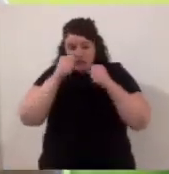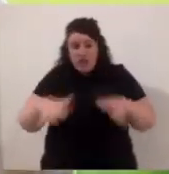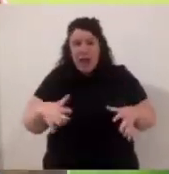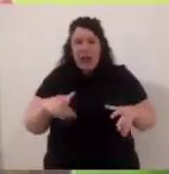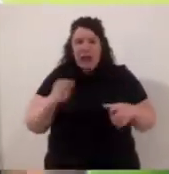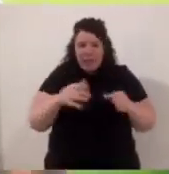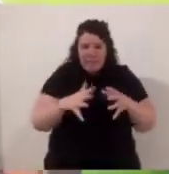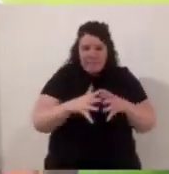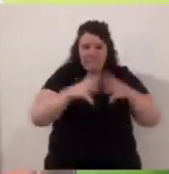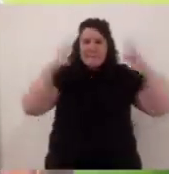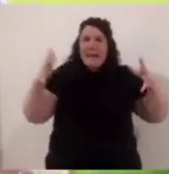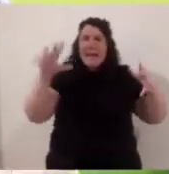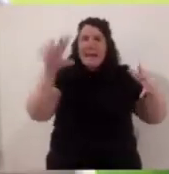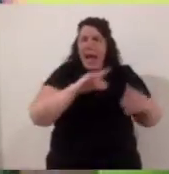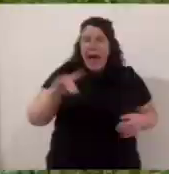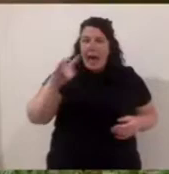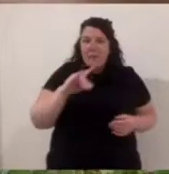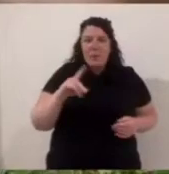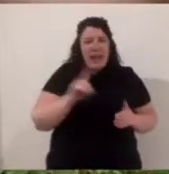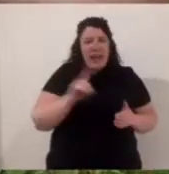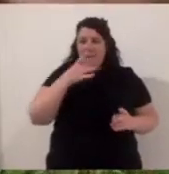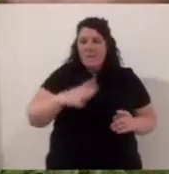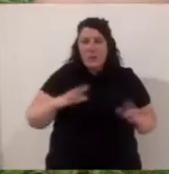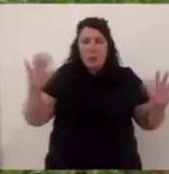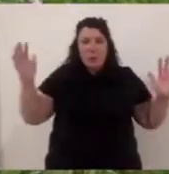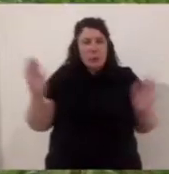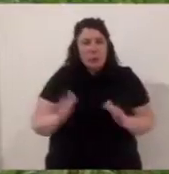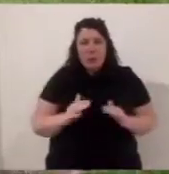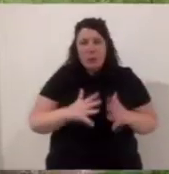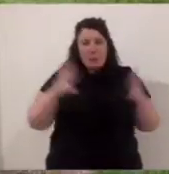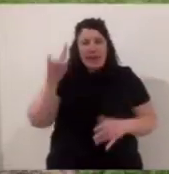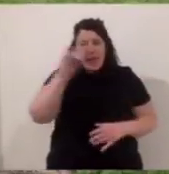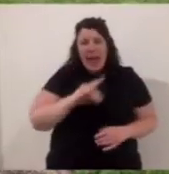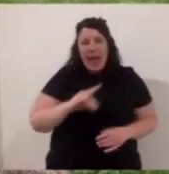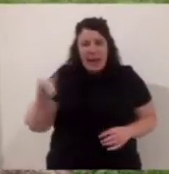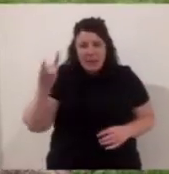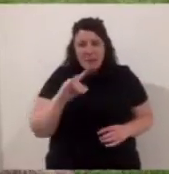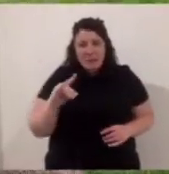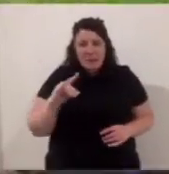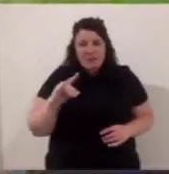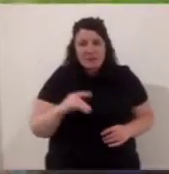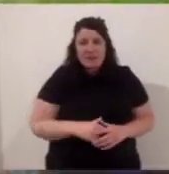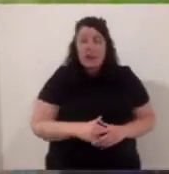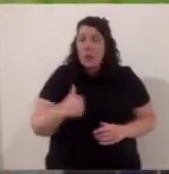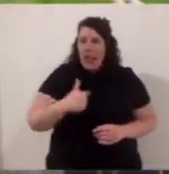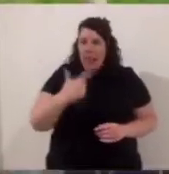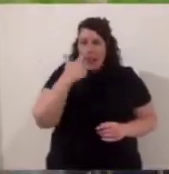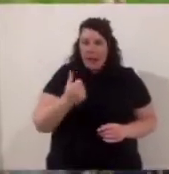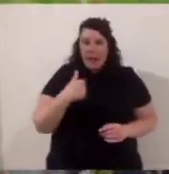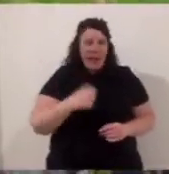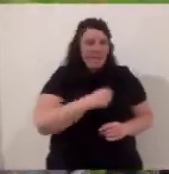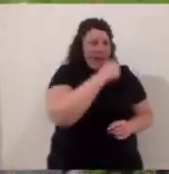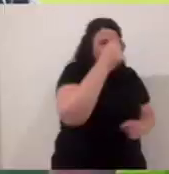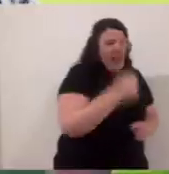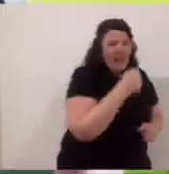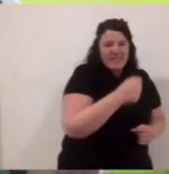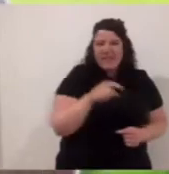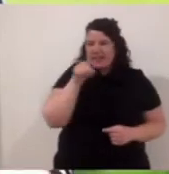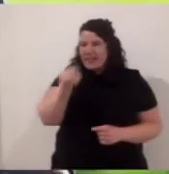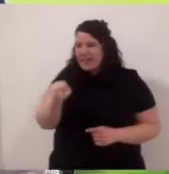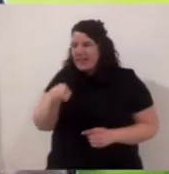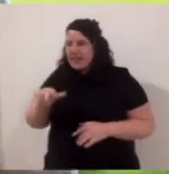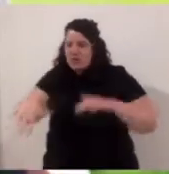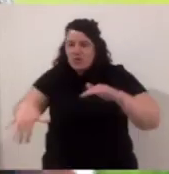them for that reason. Now, their benefits to humans are that we still have megafauna on Earth, living, walking dinosaurs. For